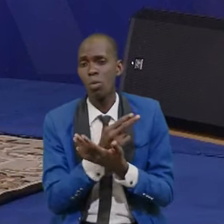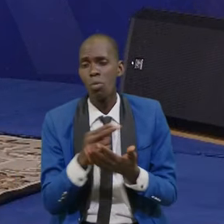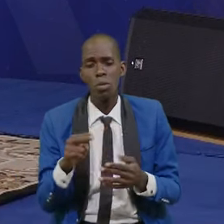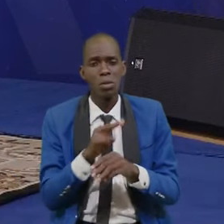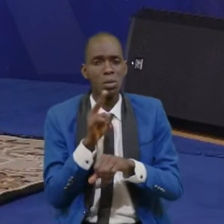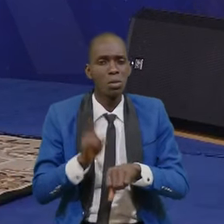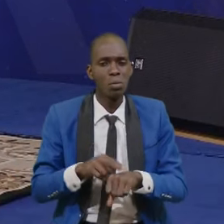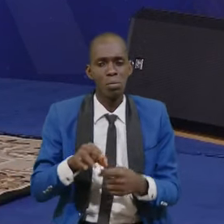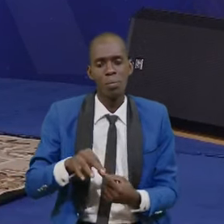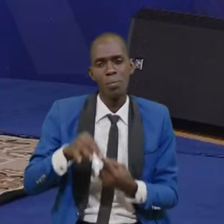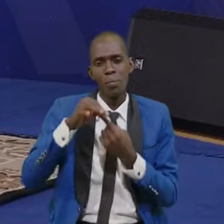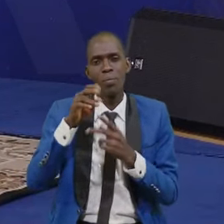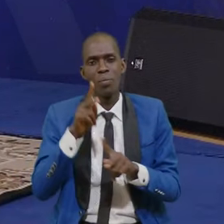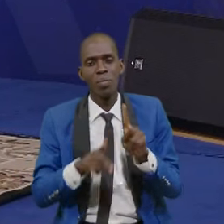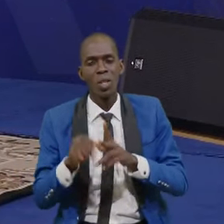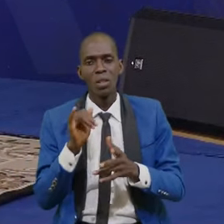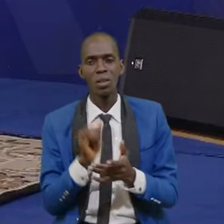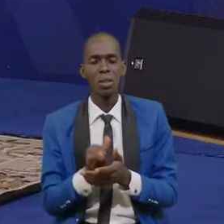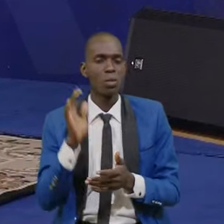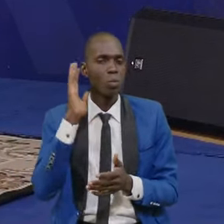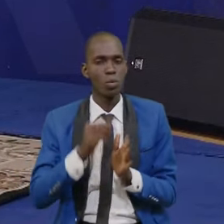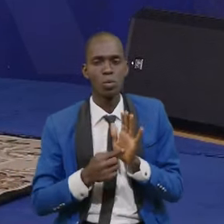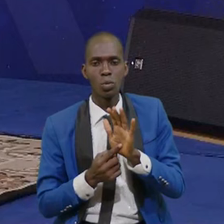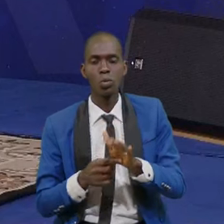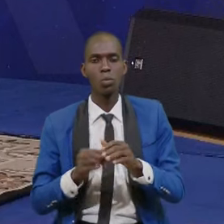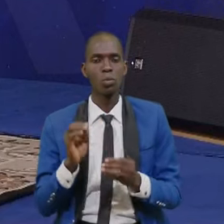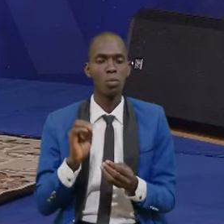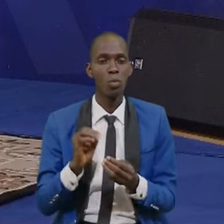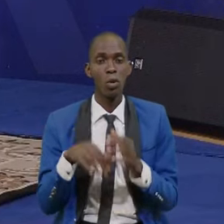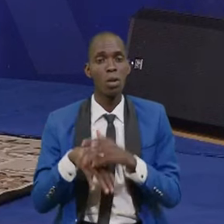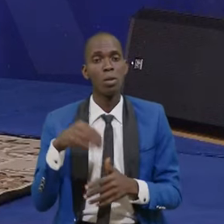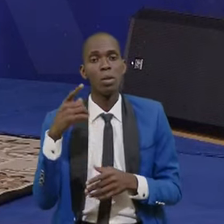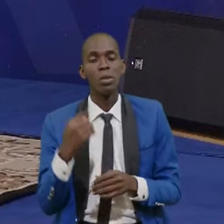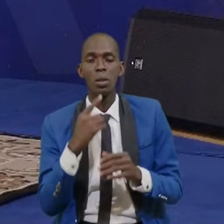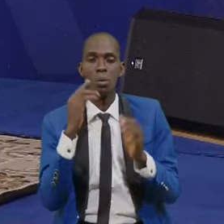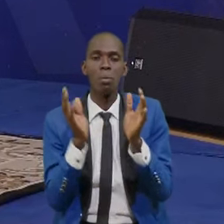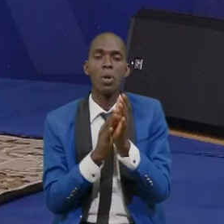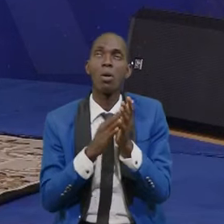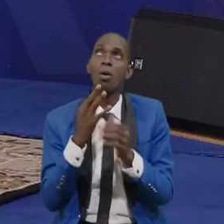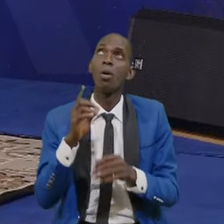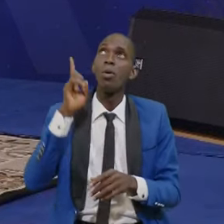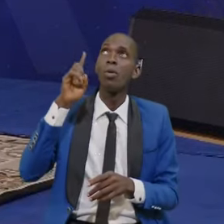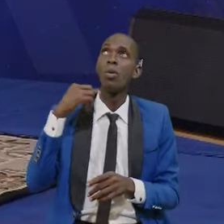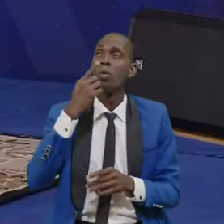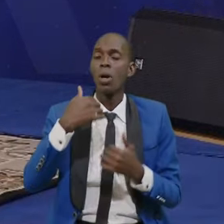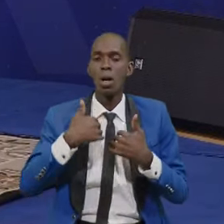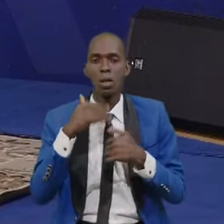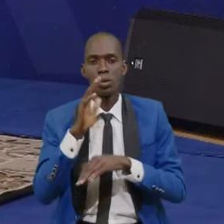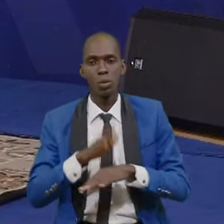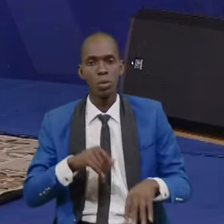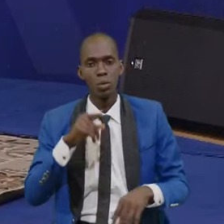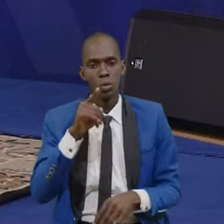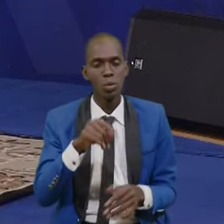people, that he should show forth the praises of him who has called you